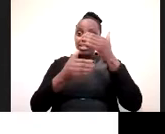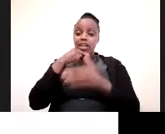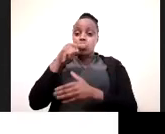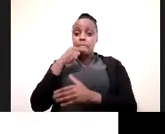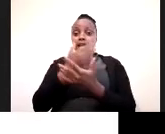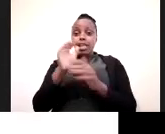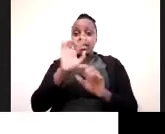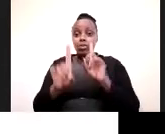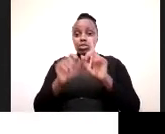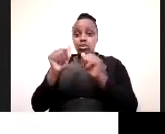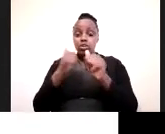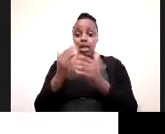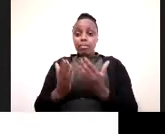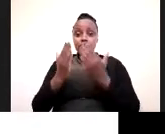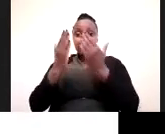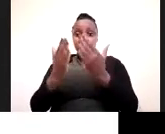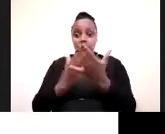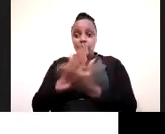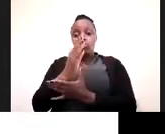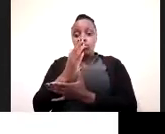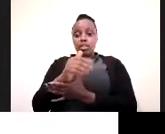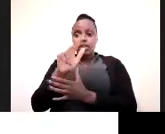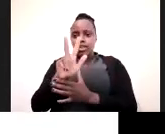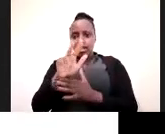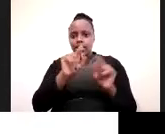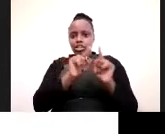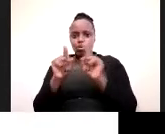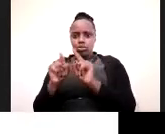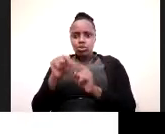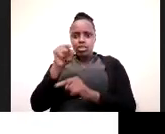were presented by the third countries on this.